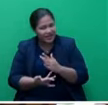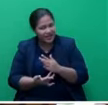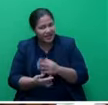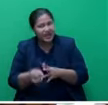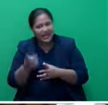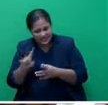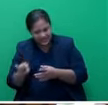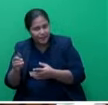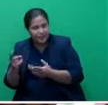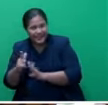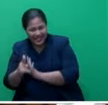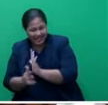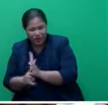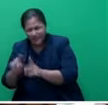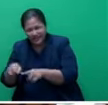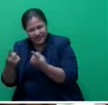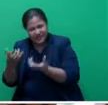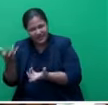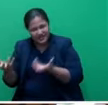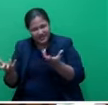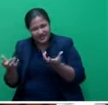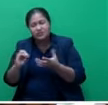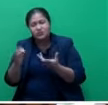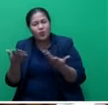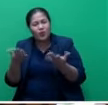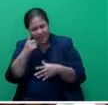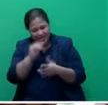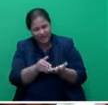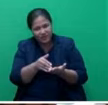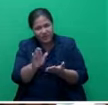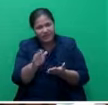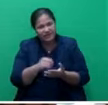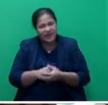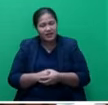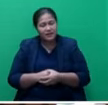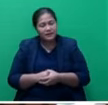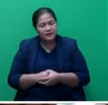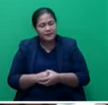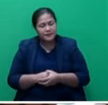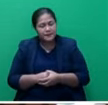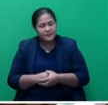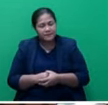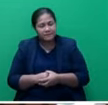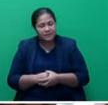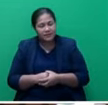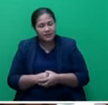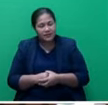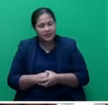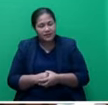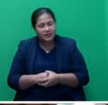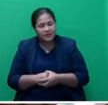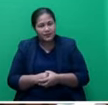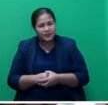technical glitches where things can actually be rectified, or rectified, I should say. And it's only in those